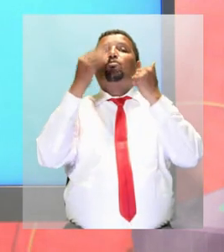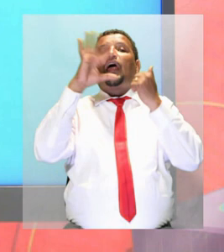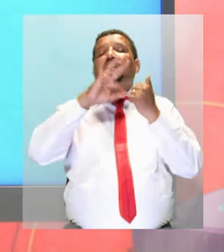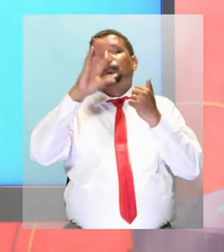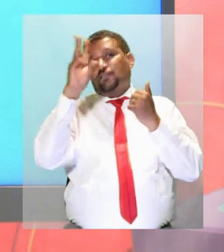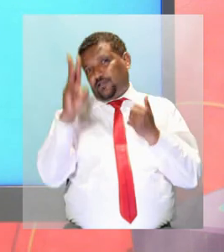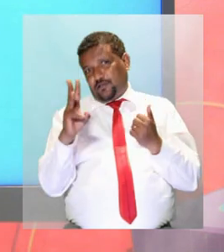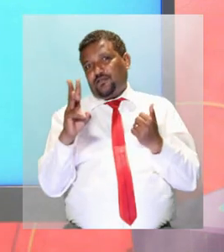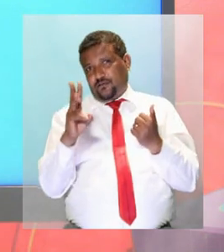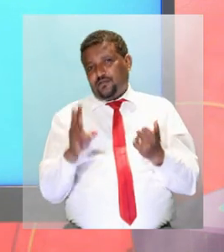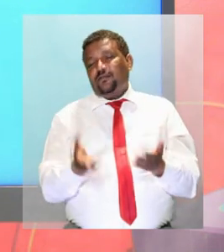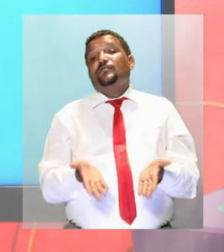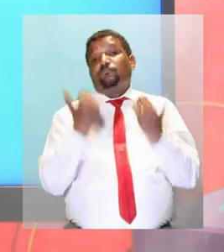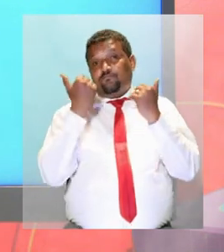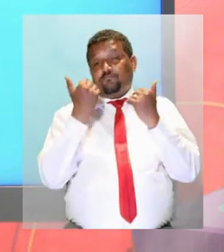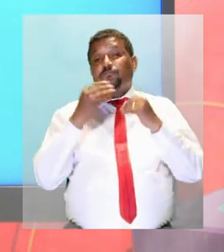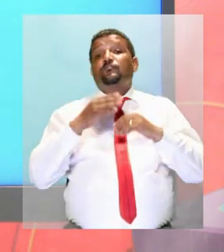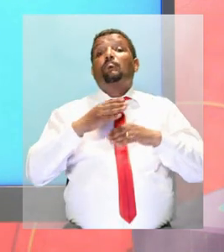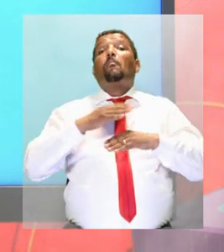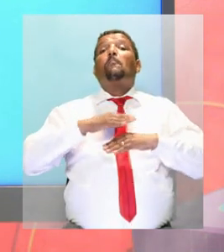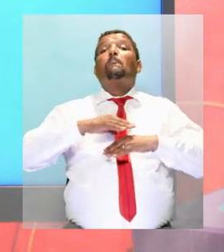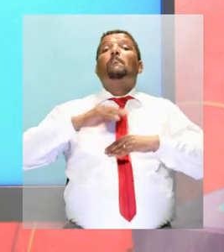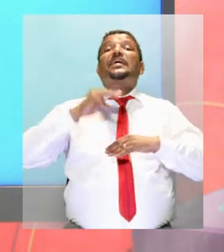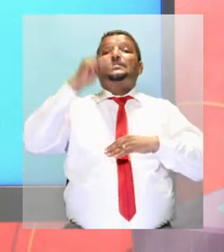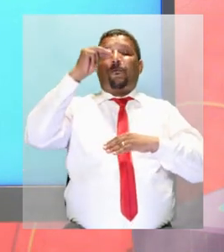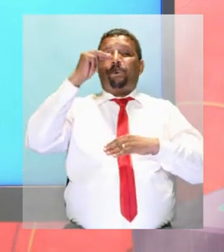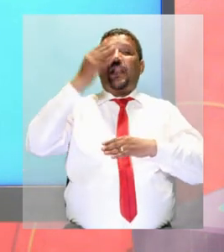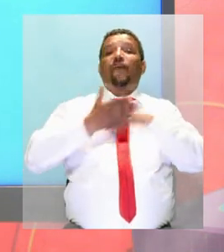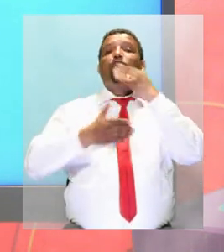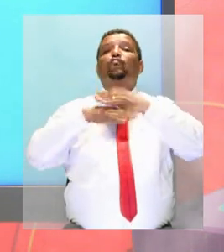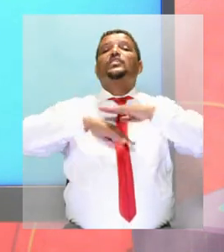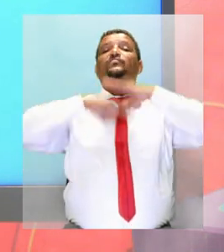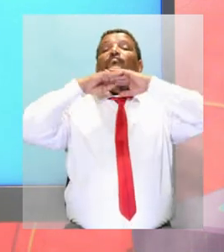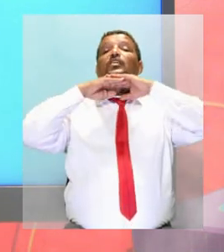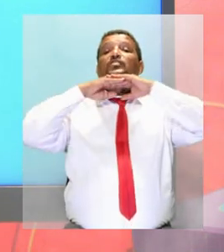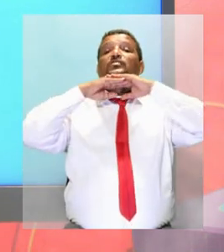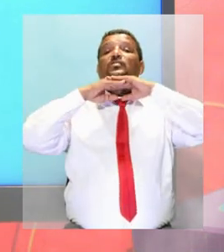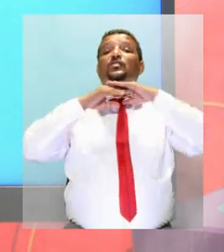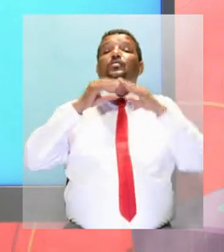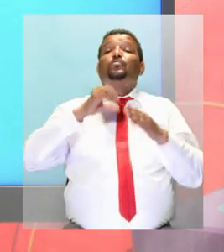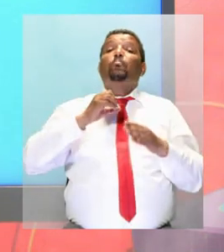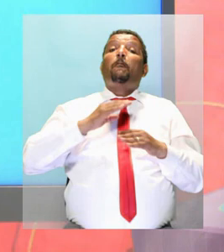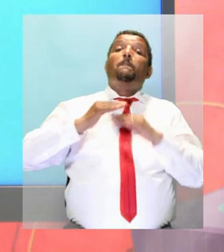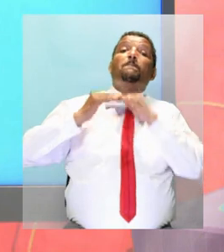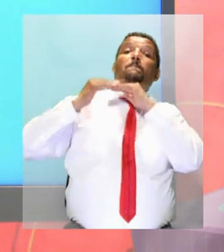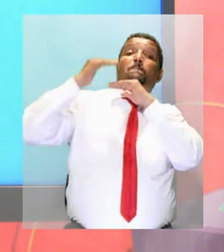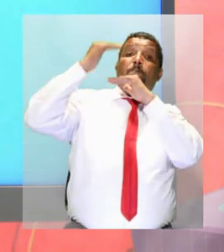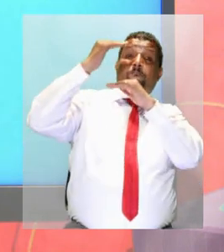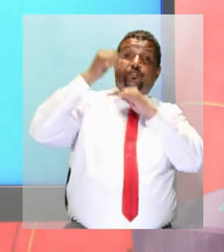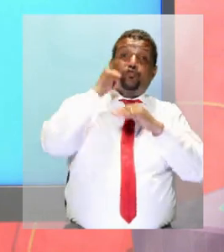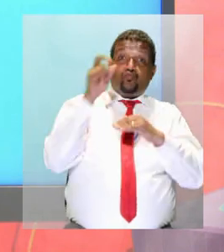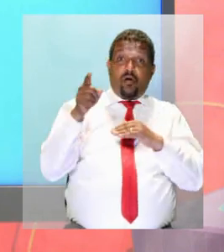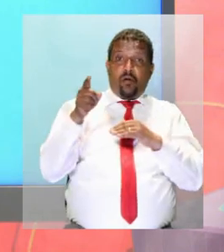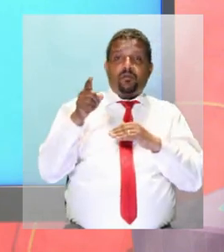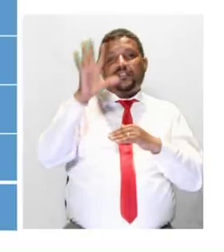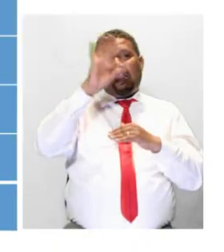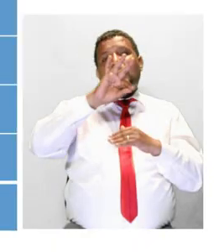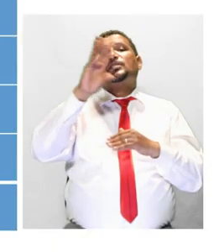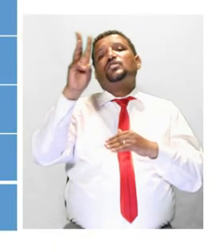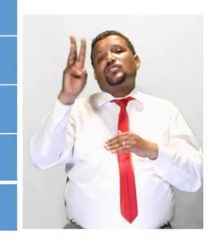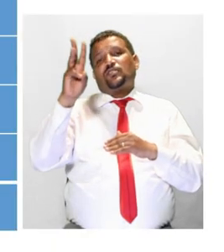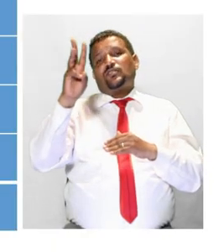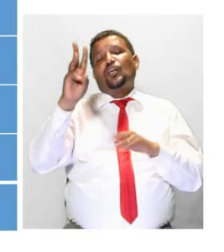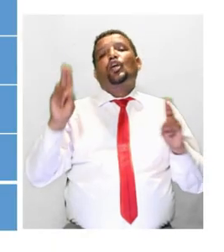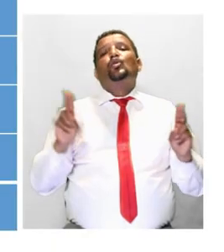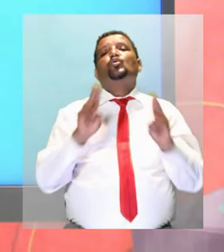the maximum level of satisfaction that she gets at her maximum level of satisfaction is 96